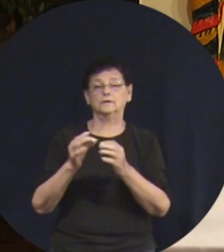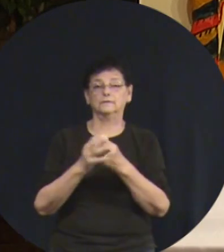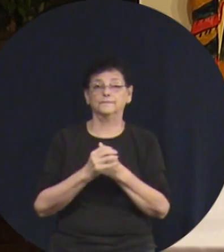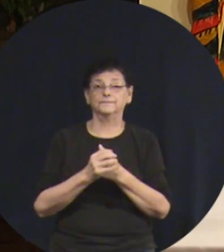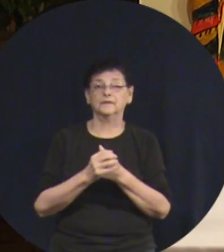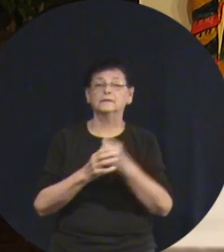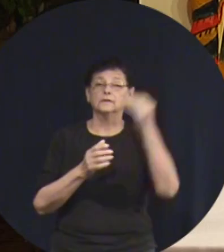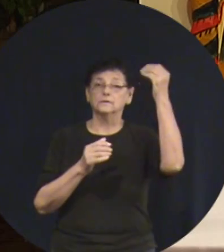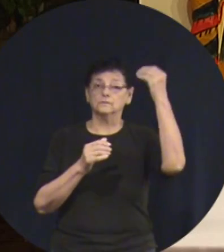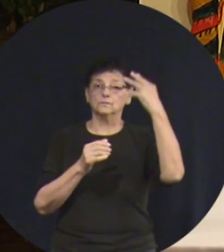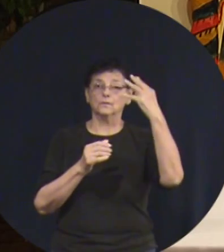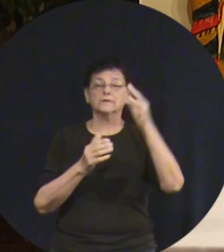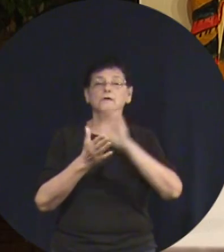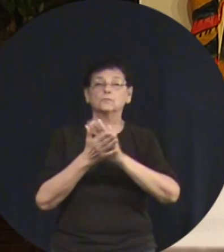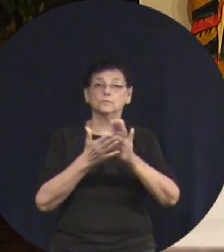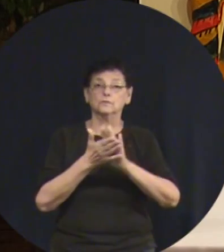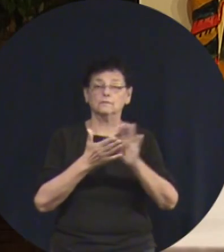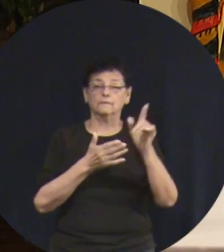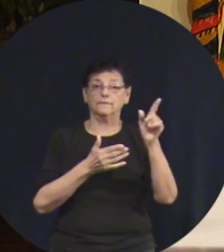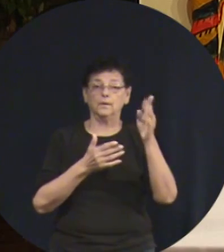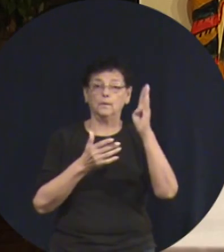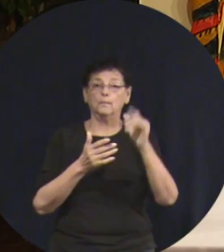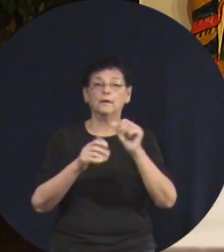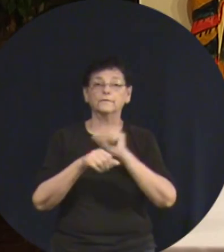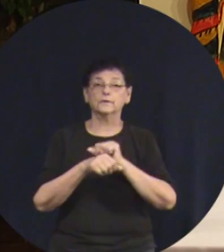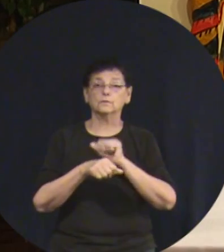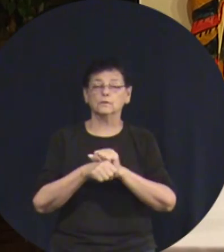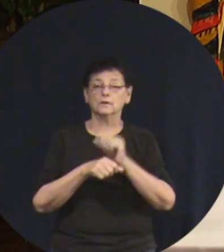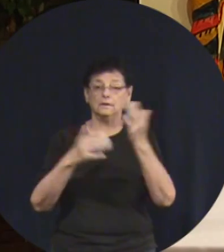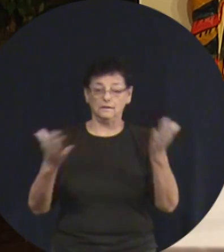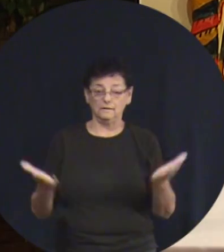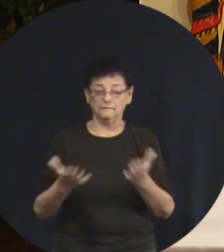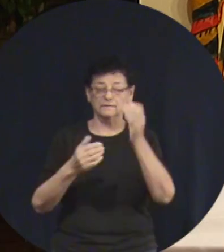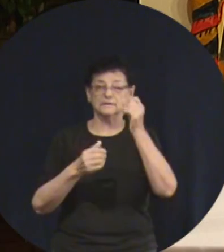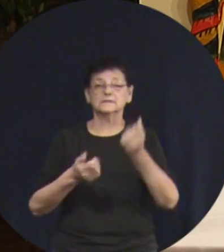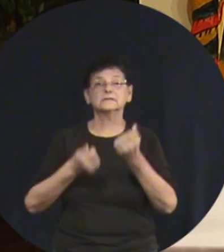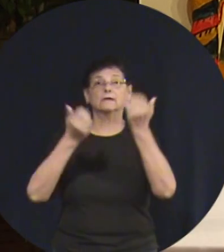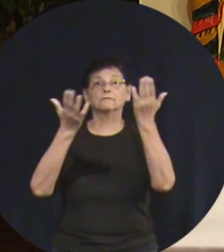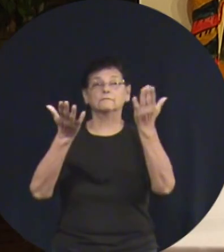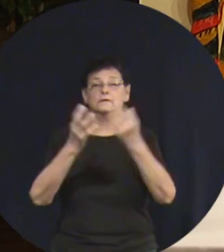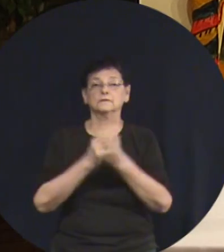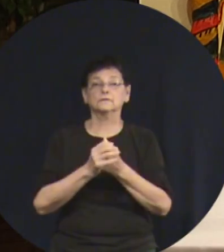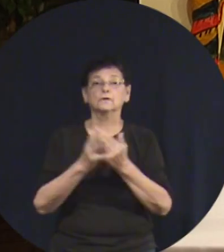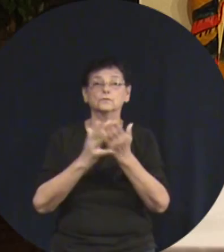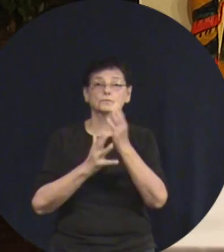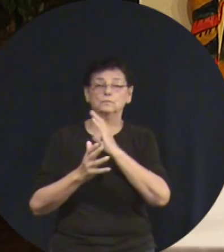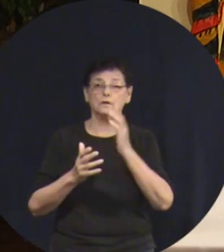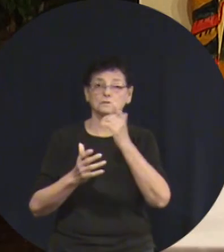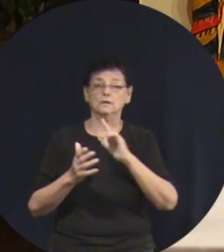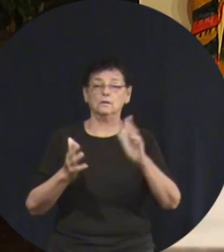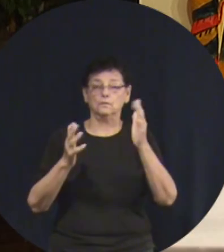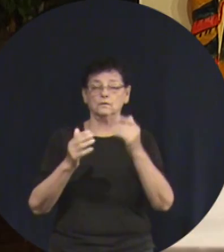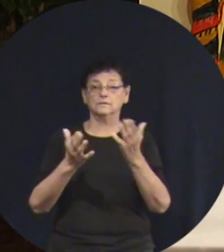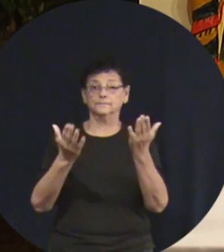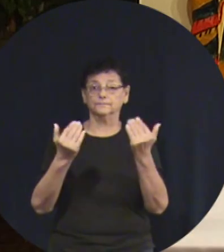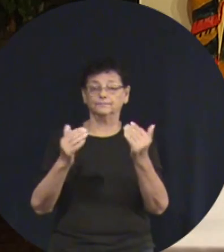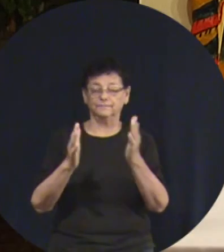faith, graciously purify them by the working of this sacrifice, through Christ